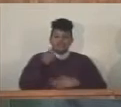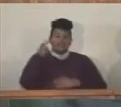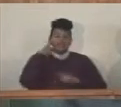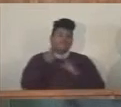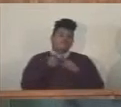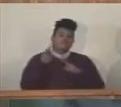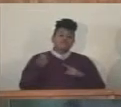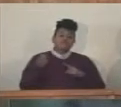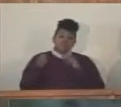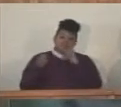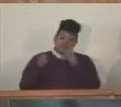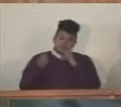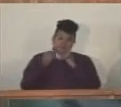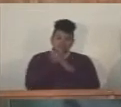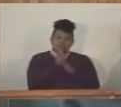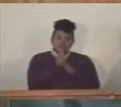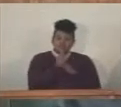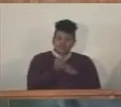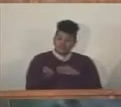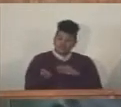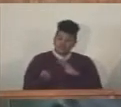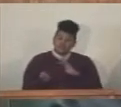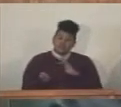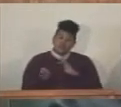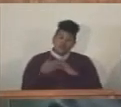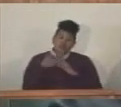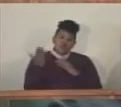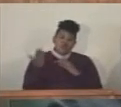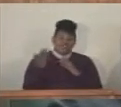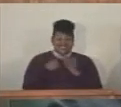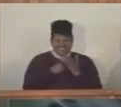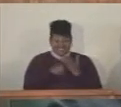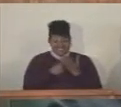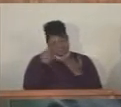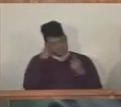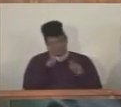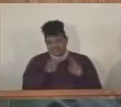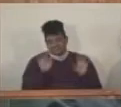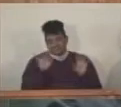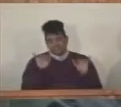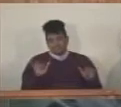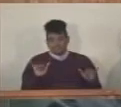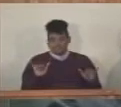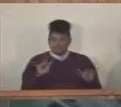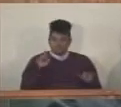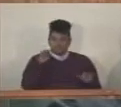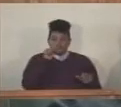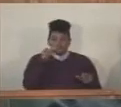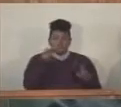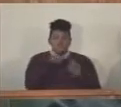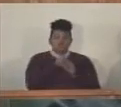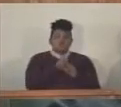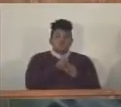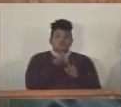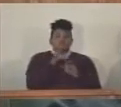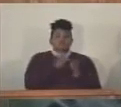to simplify the delivery of justice to the people.